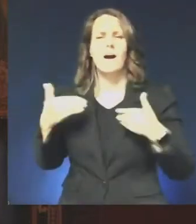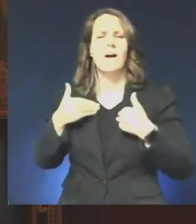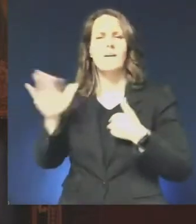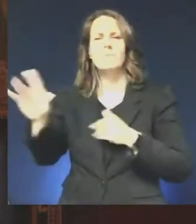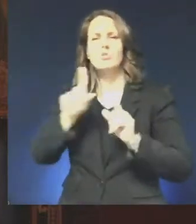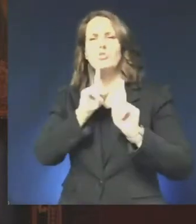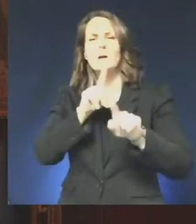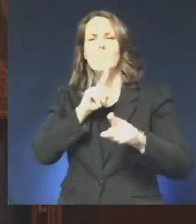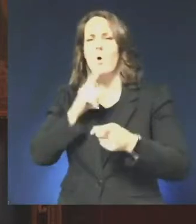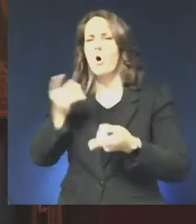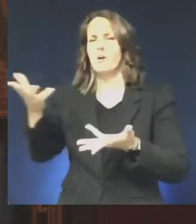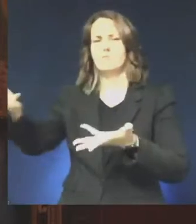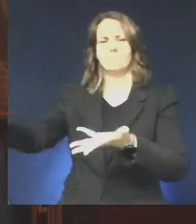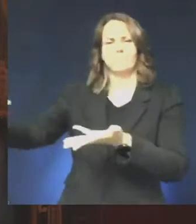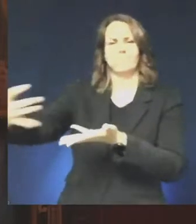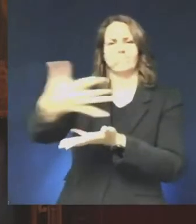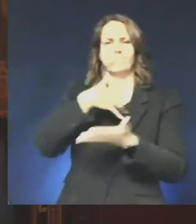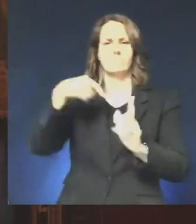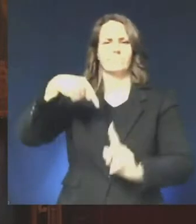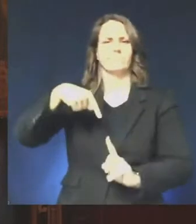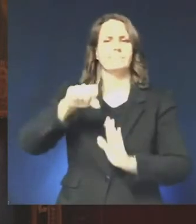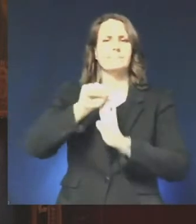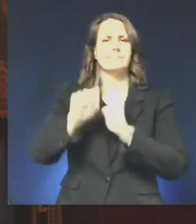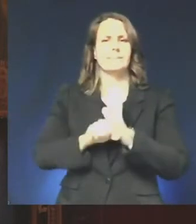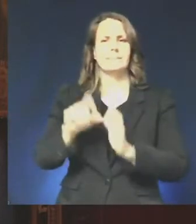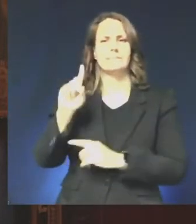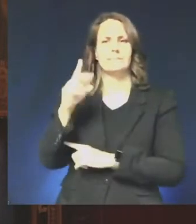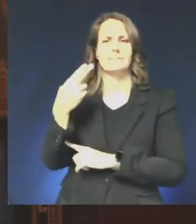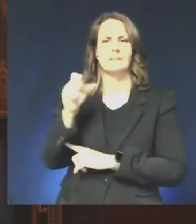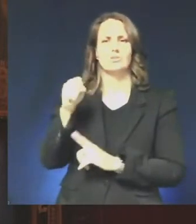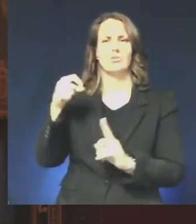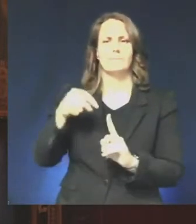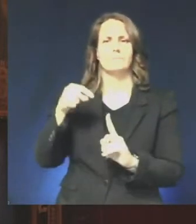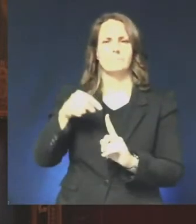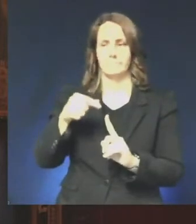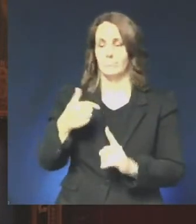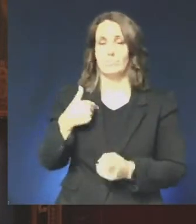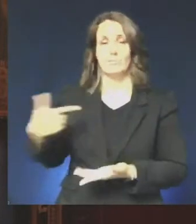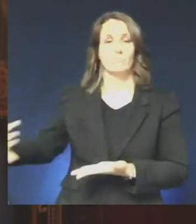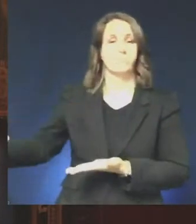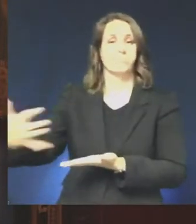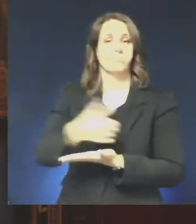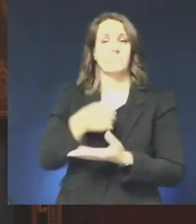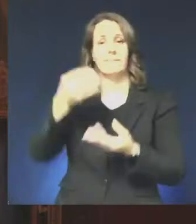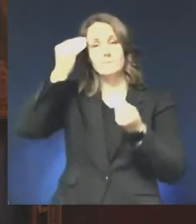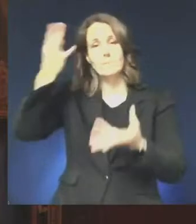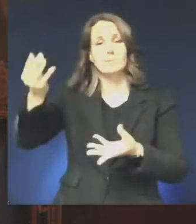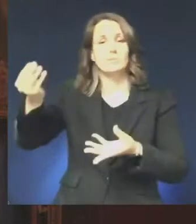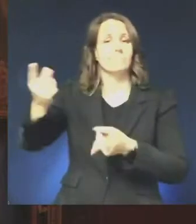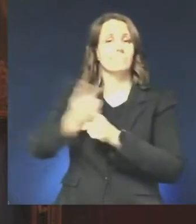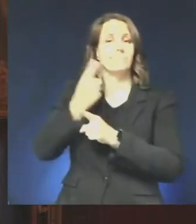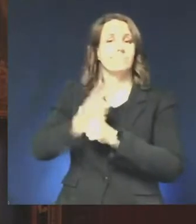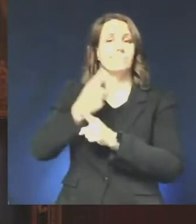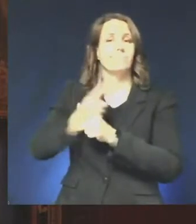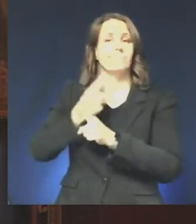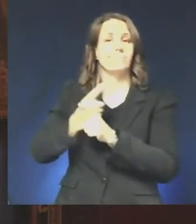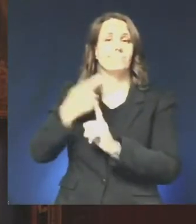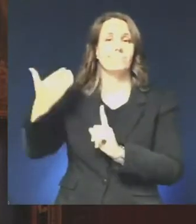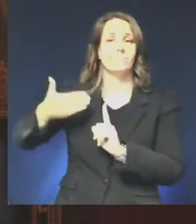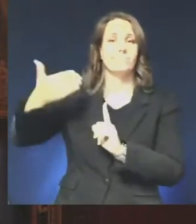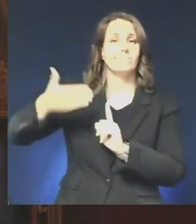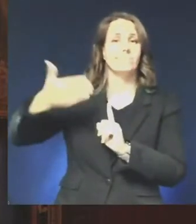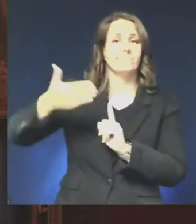So we get that in relatively real time. The investigation about individual characteristics, about age and gender